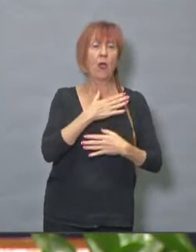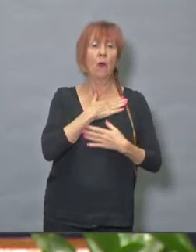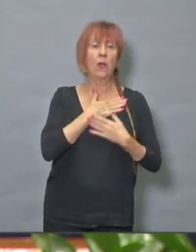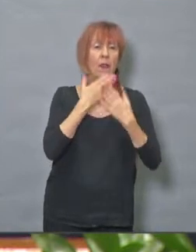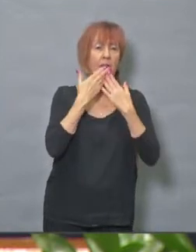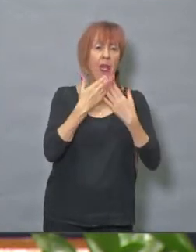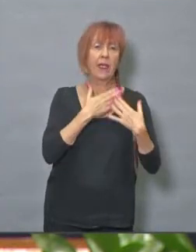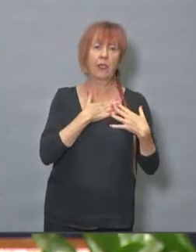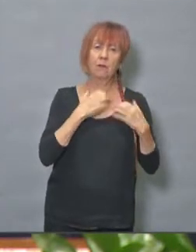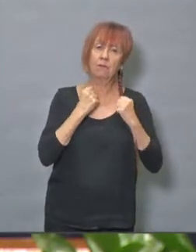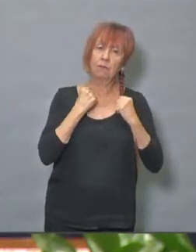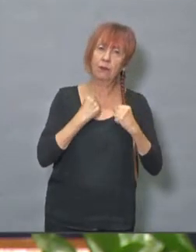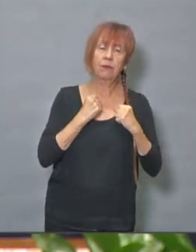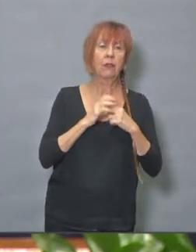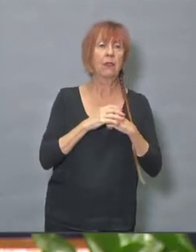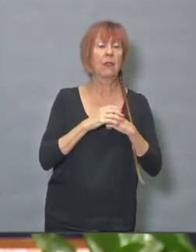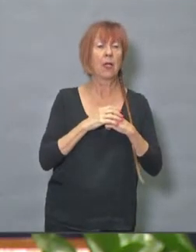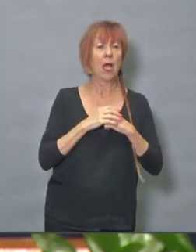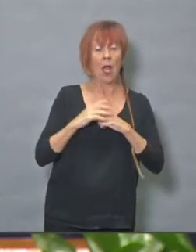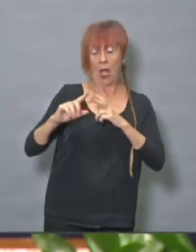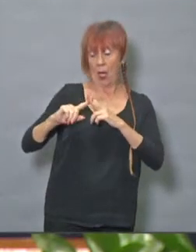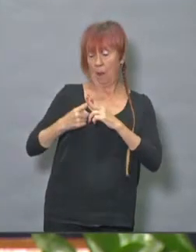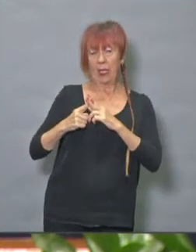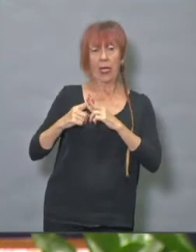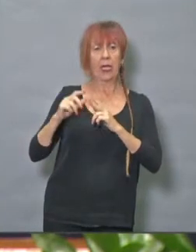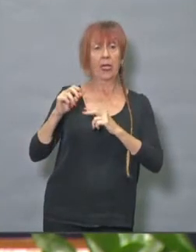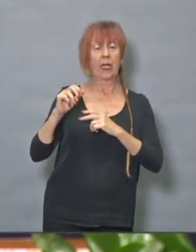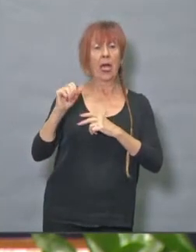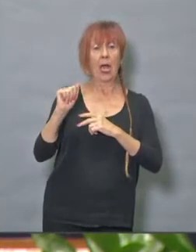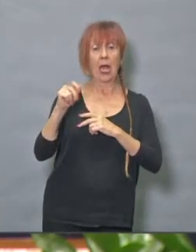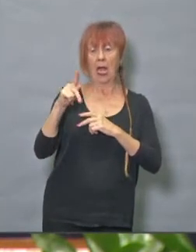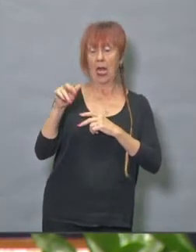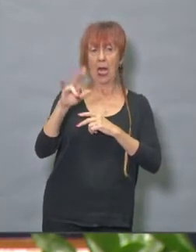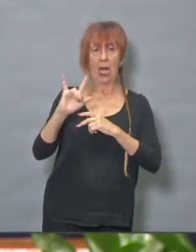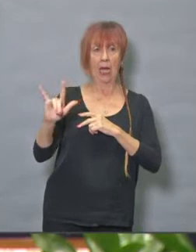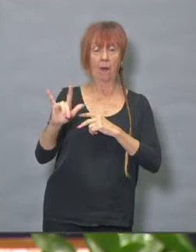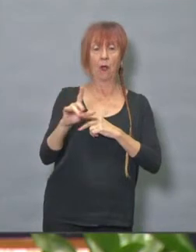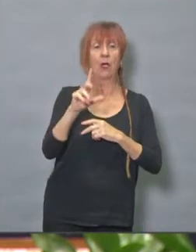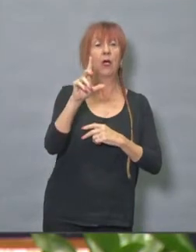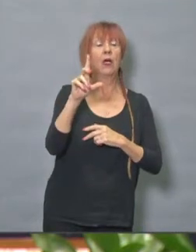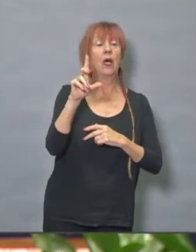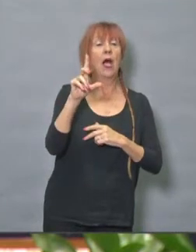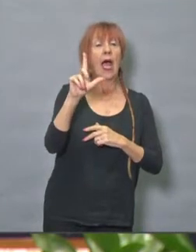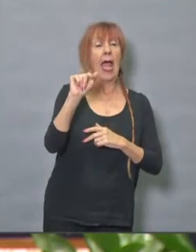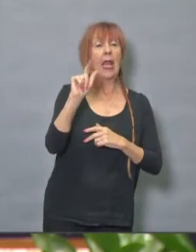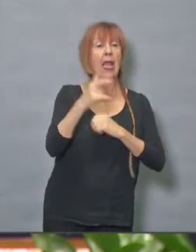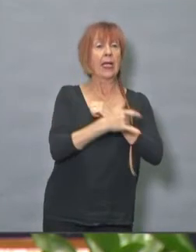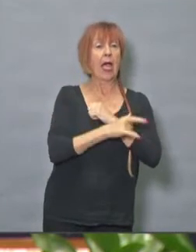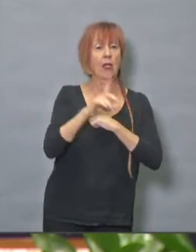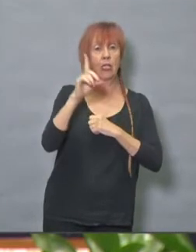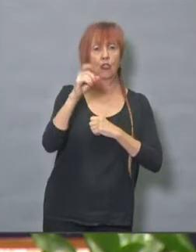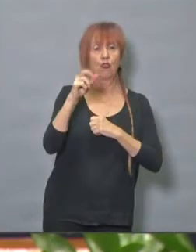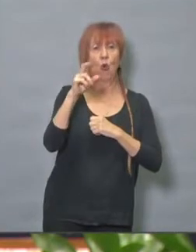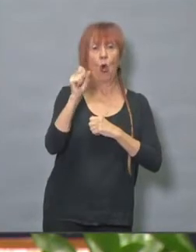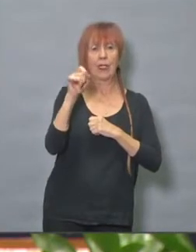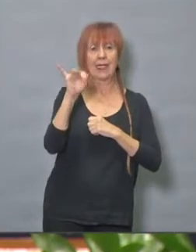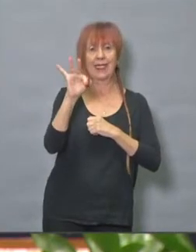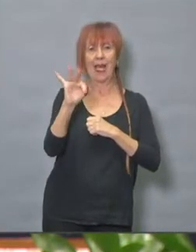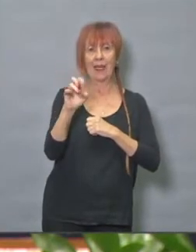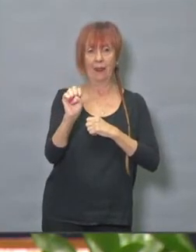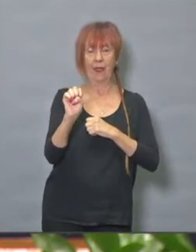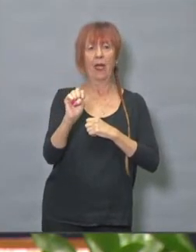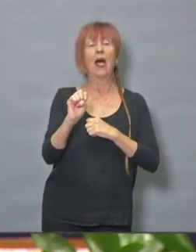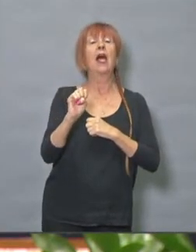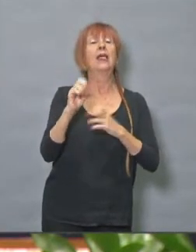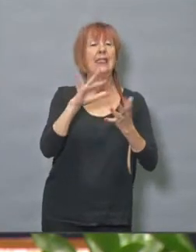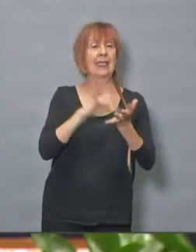Since early April, the University of Southern California's Dornsife Center for Economic and Social Research has been collecting